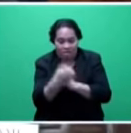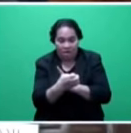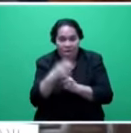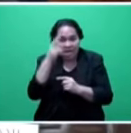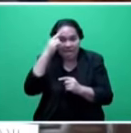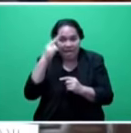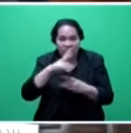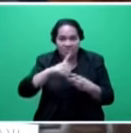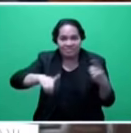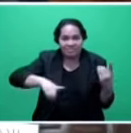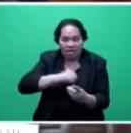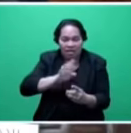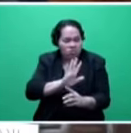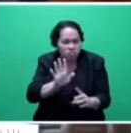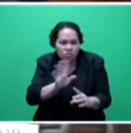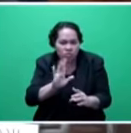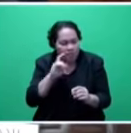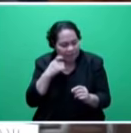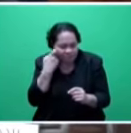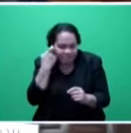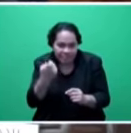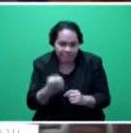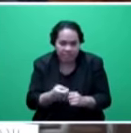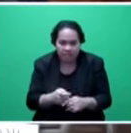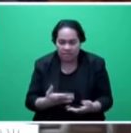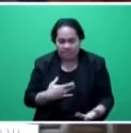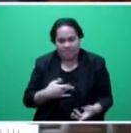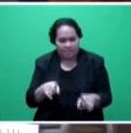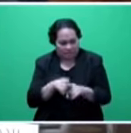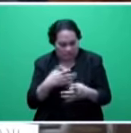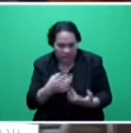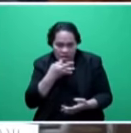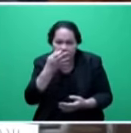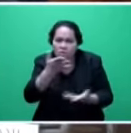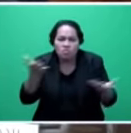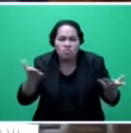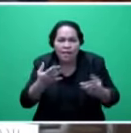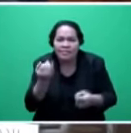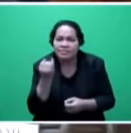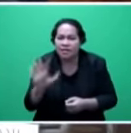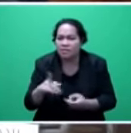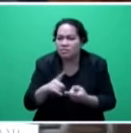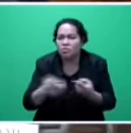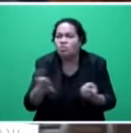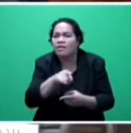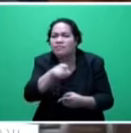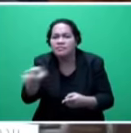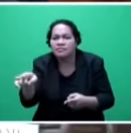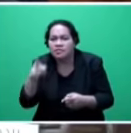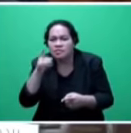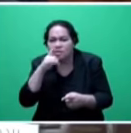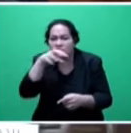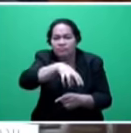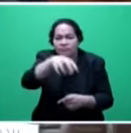The question, Mr. Speaker, sir, is where are the independence and integrity of those institutions in providing